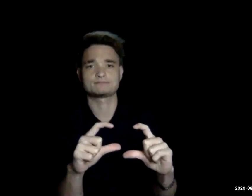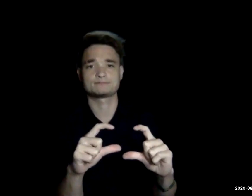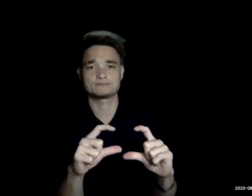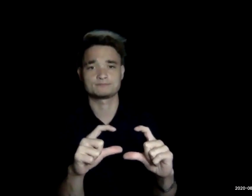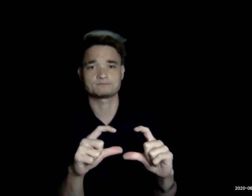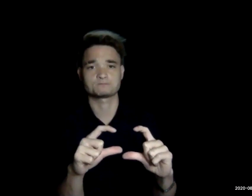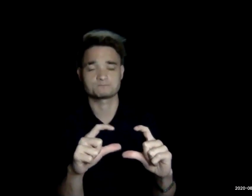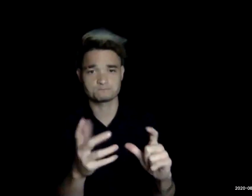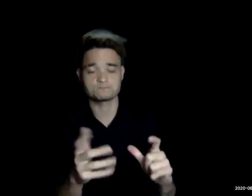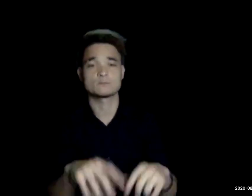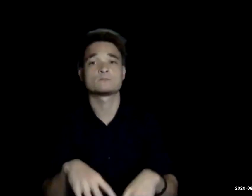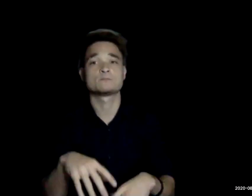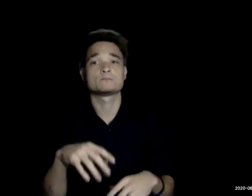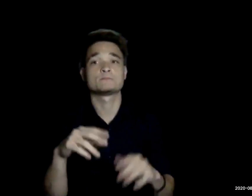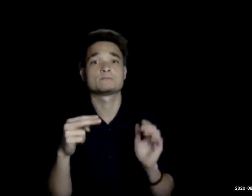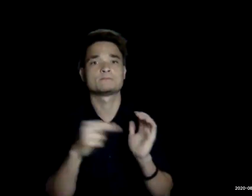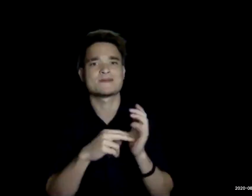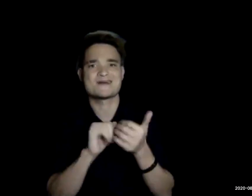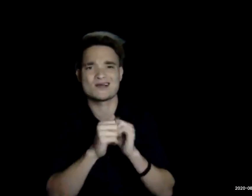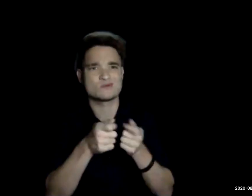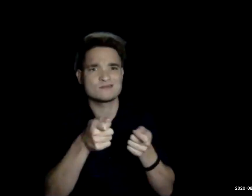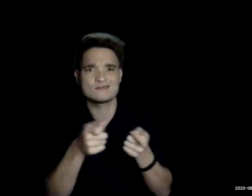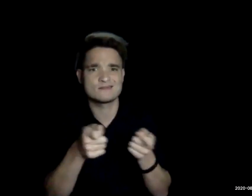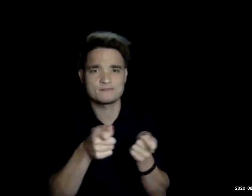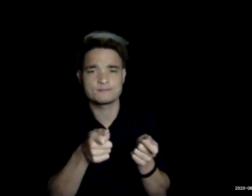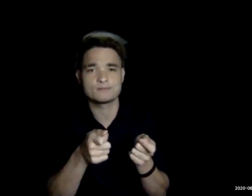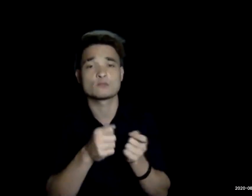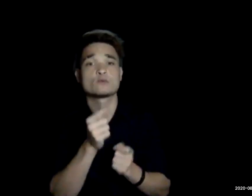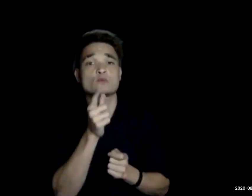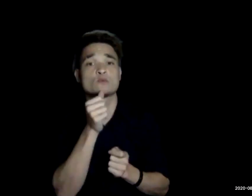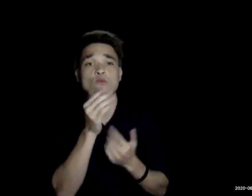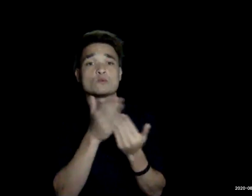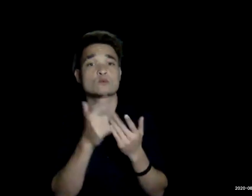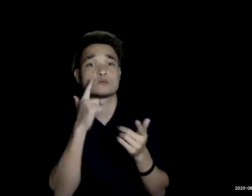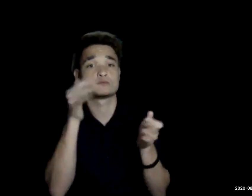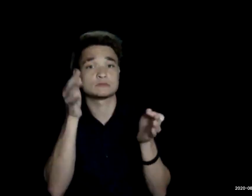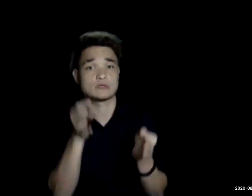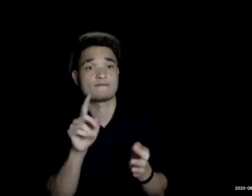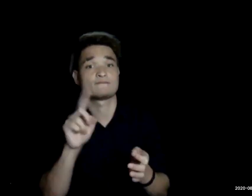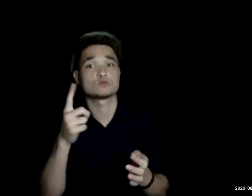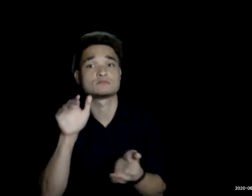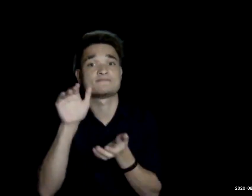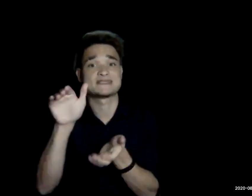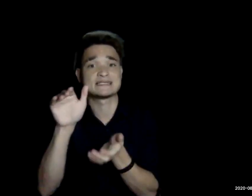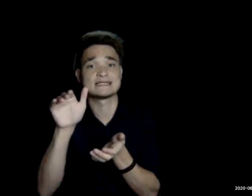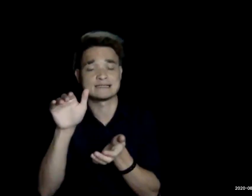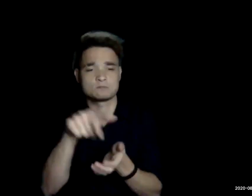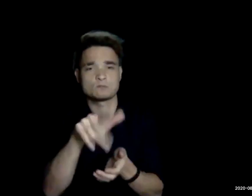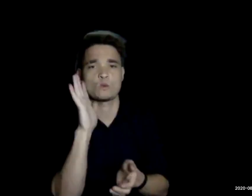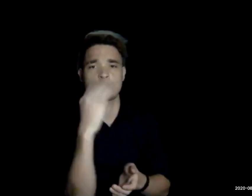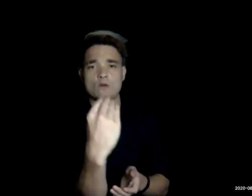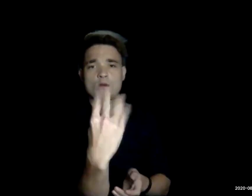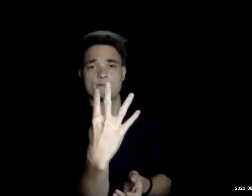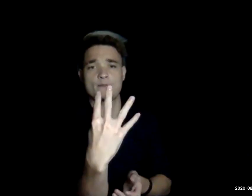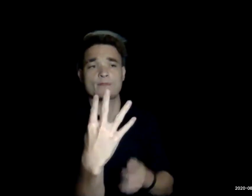And it will have 3 little boxes, 2 on the top and 1 on the bottom. And so the way you would handle that is you would